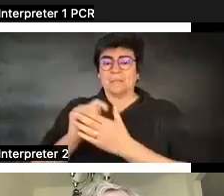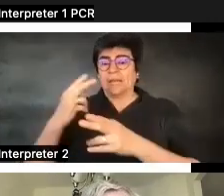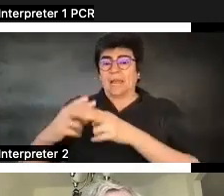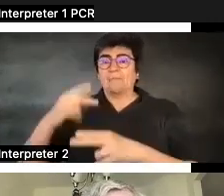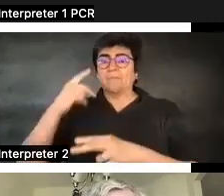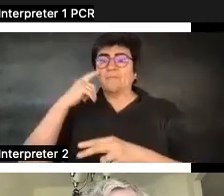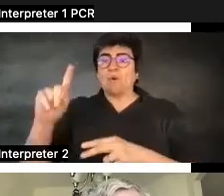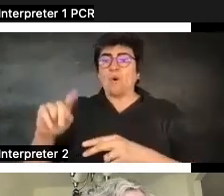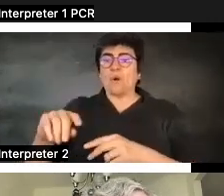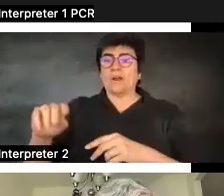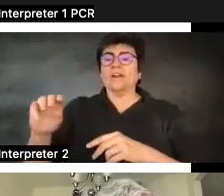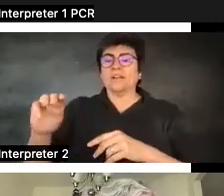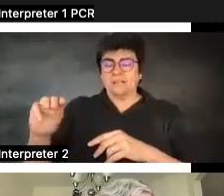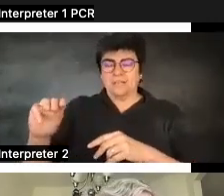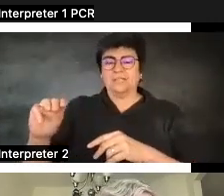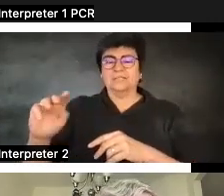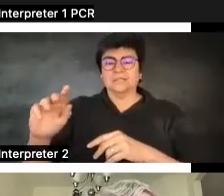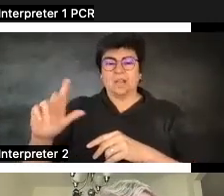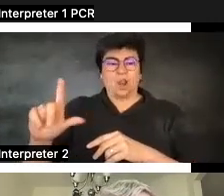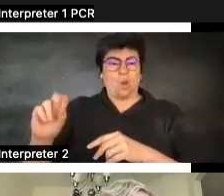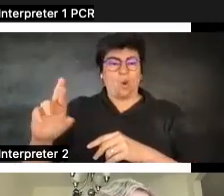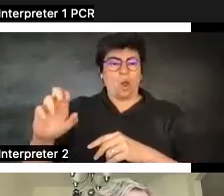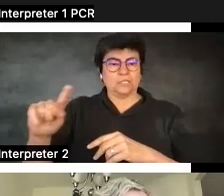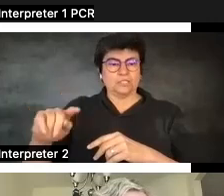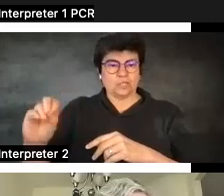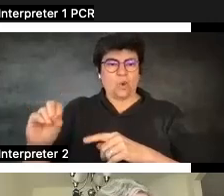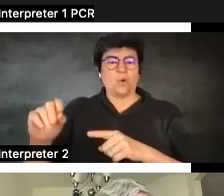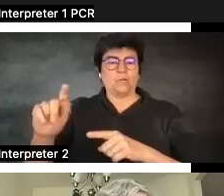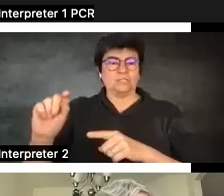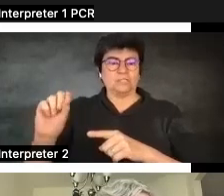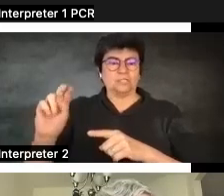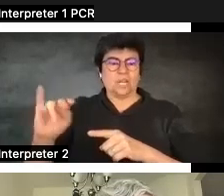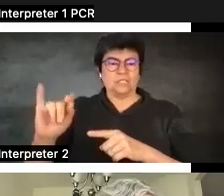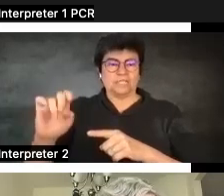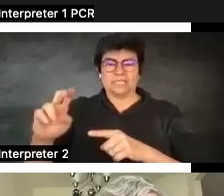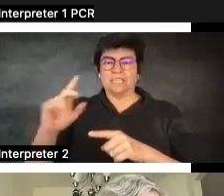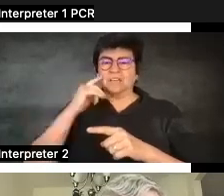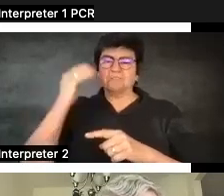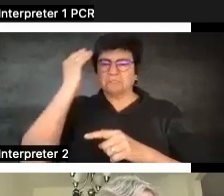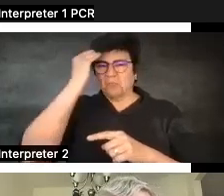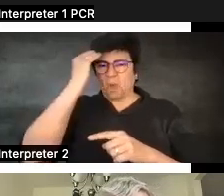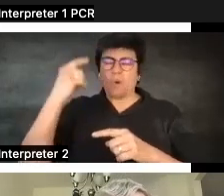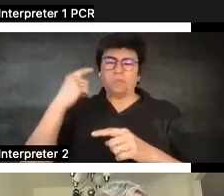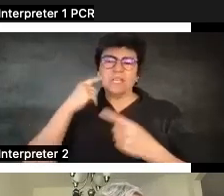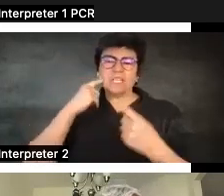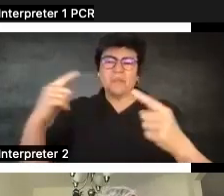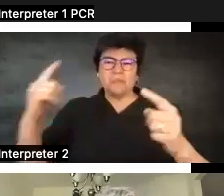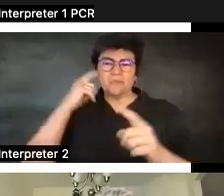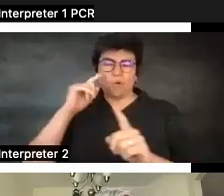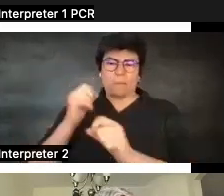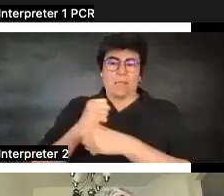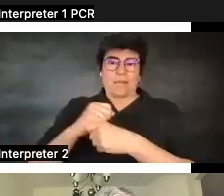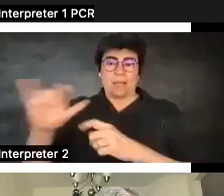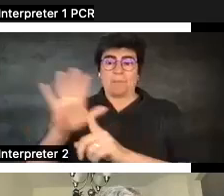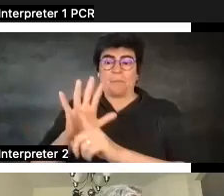Tantia, who did not develop the tool, but is known for popularizing it. A tontine